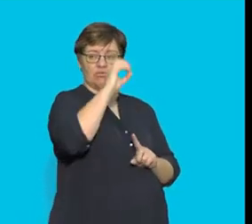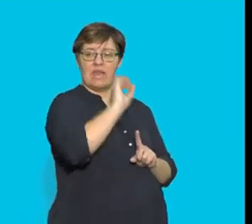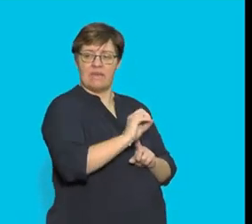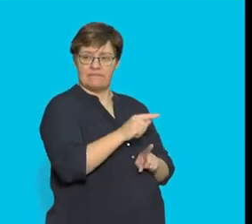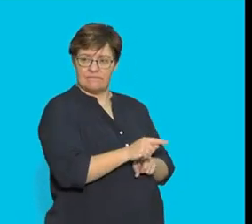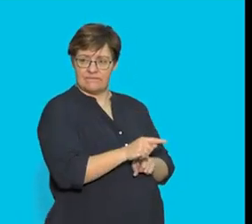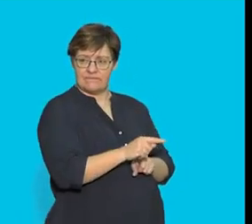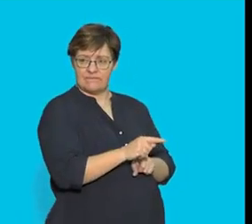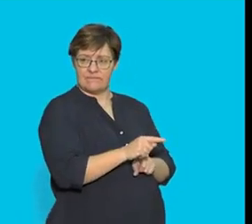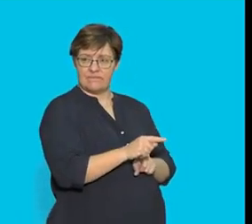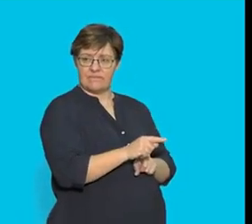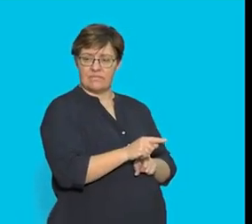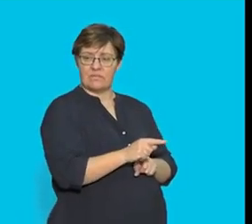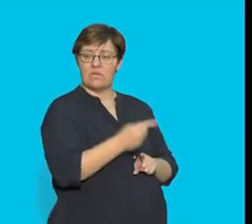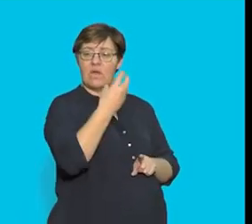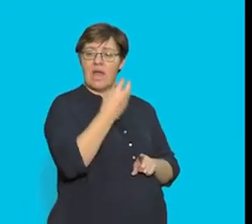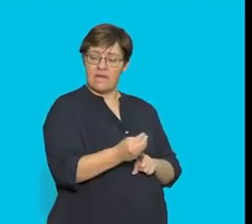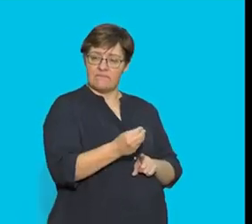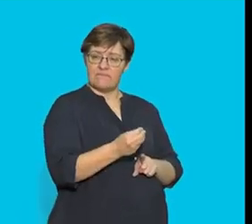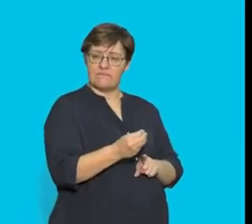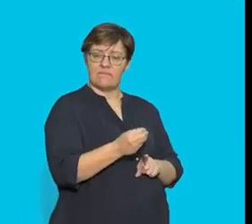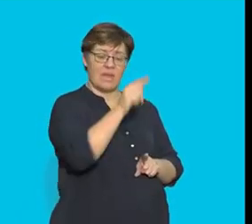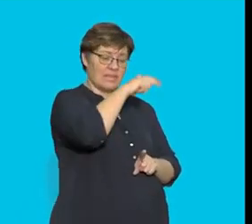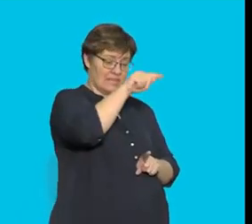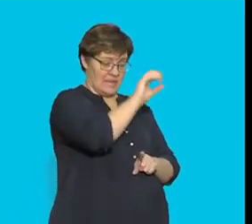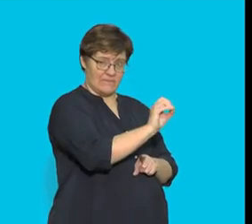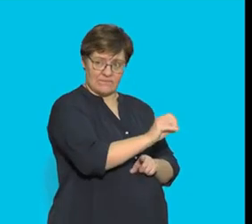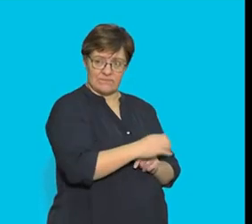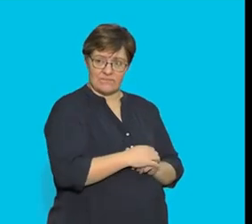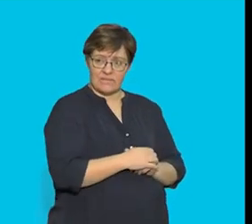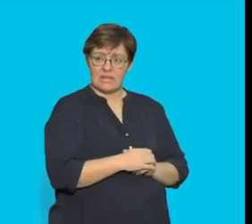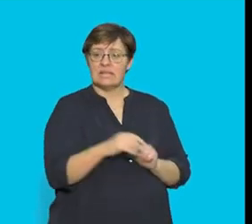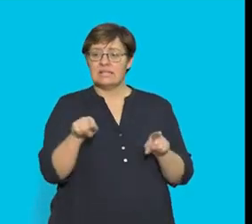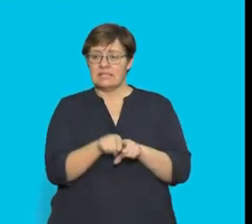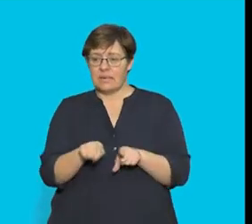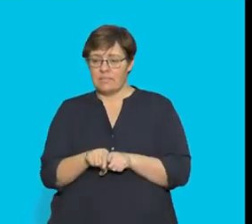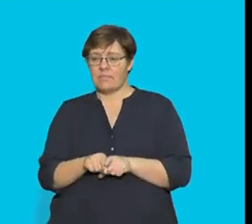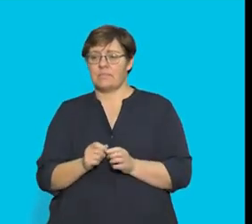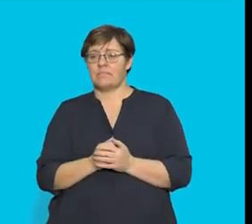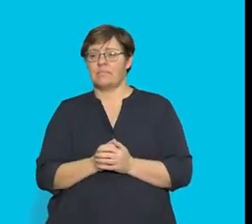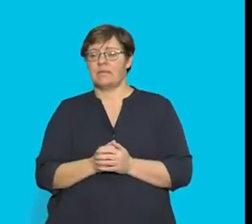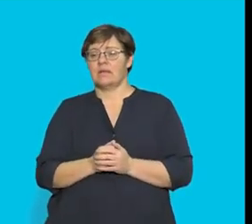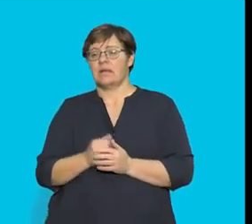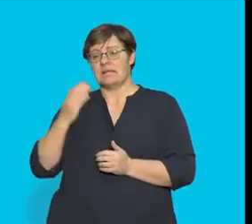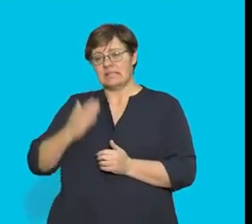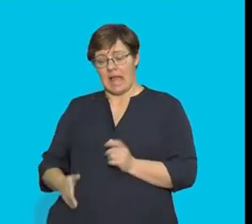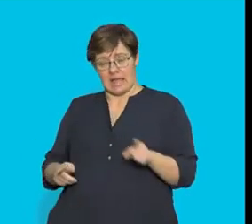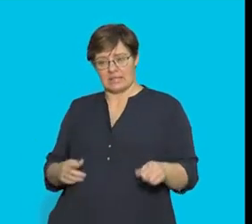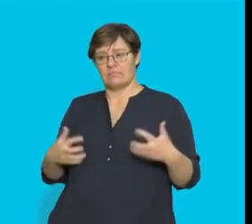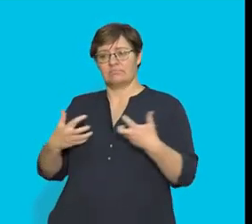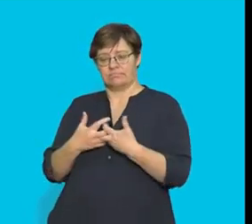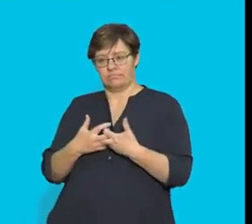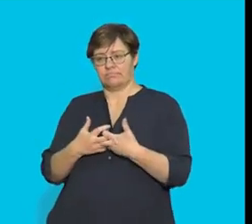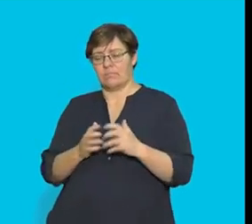got a 60-degree angle. We've got this theta here, okay, and we have this